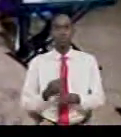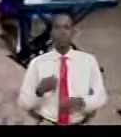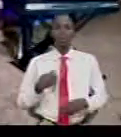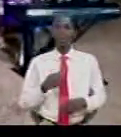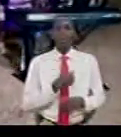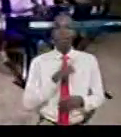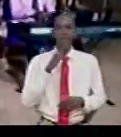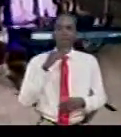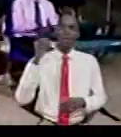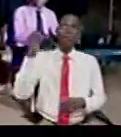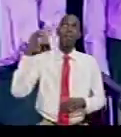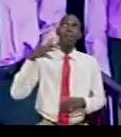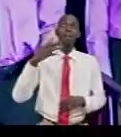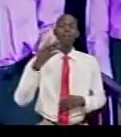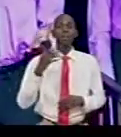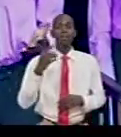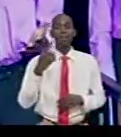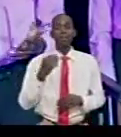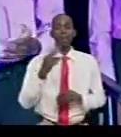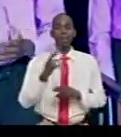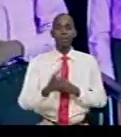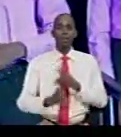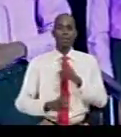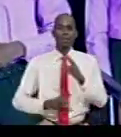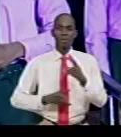the light of the world.